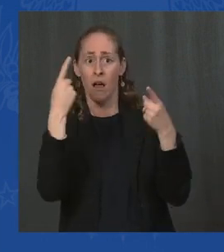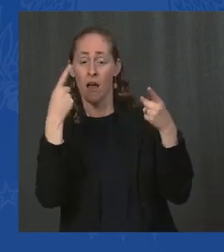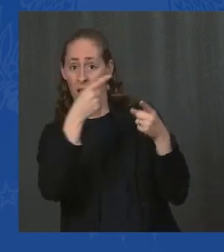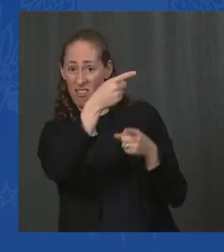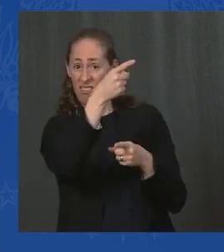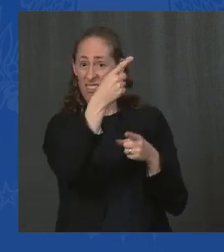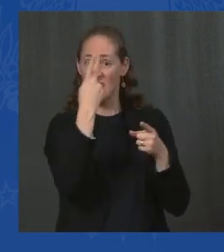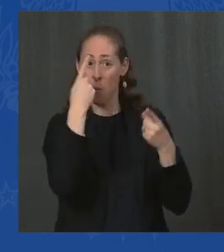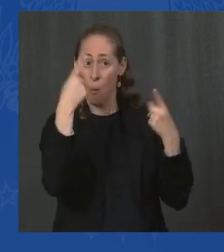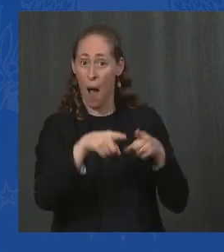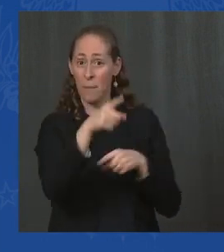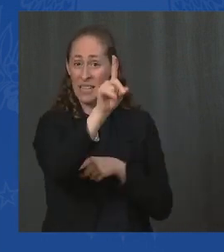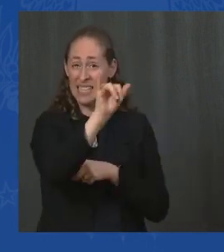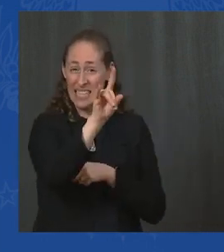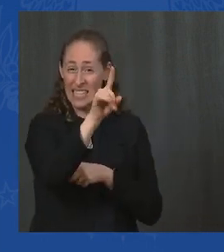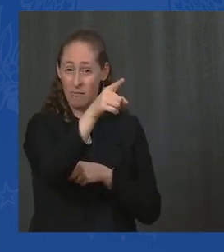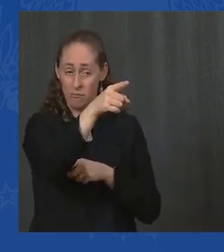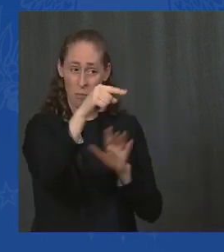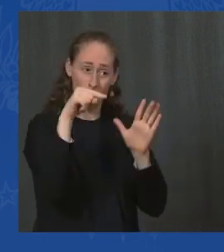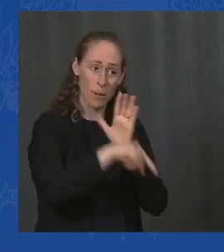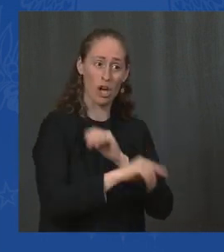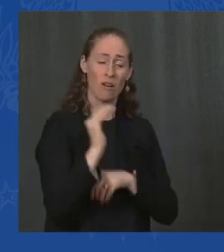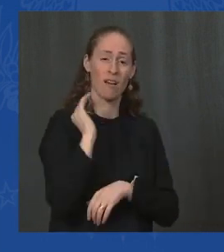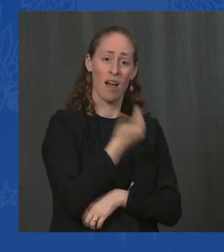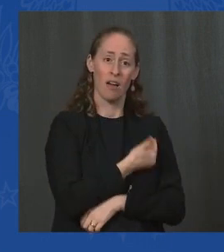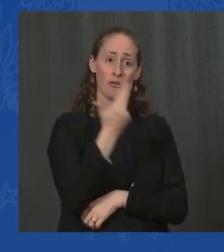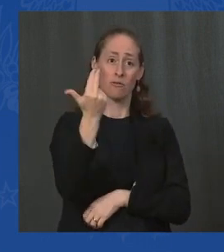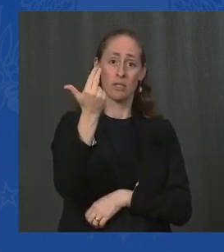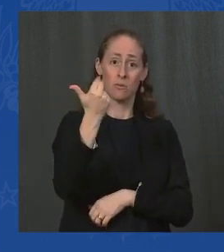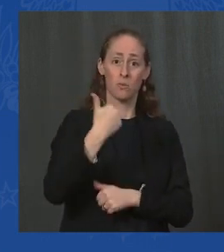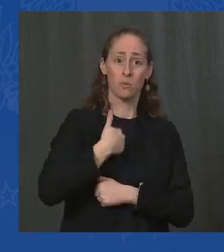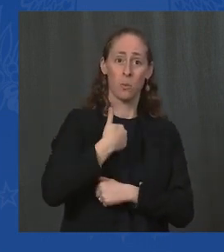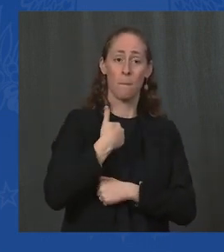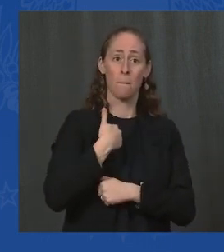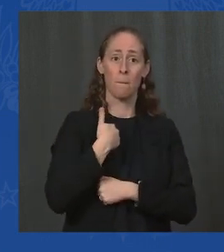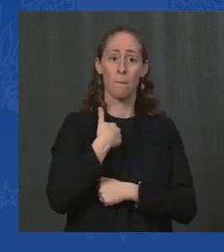members and dozens of innocent Afghans.